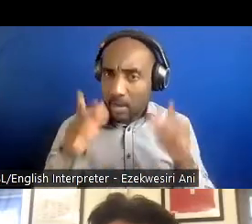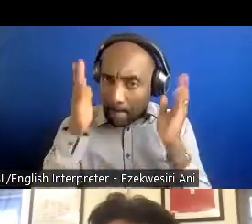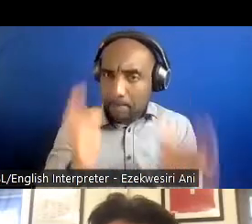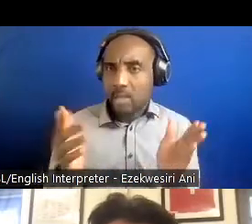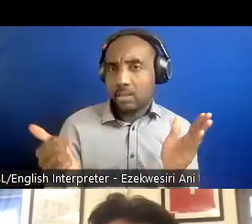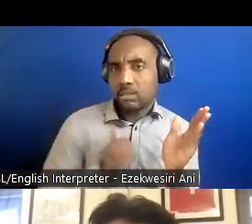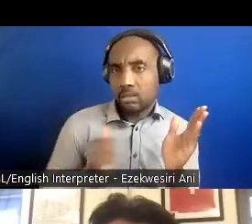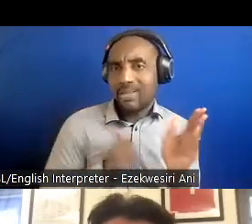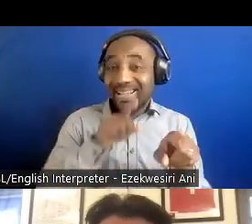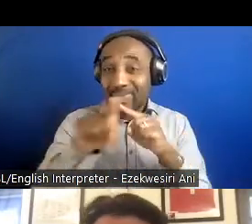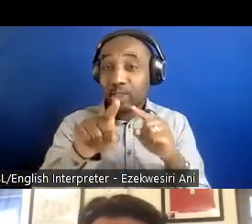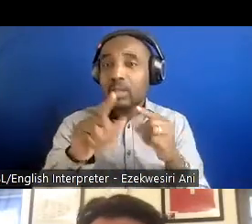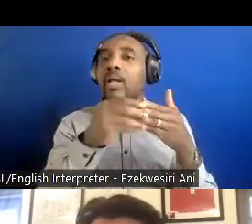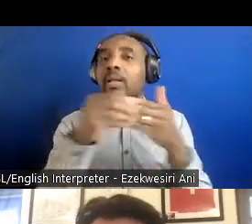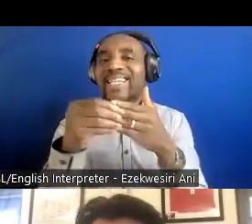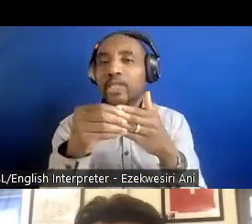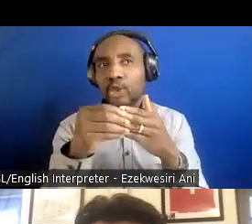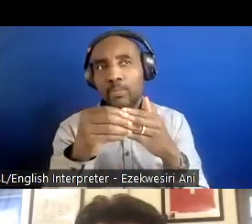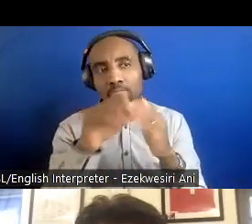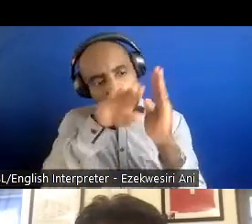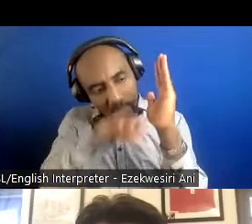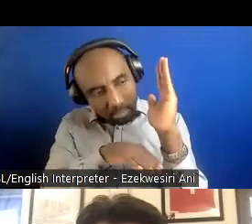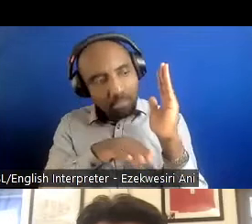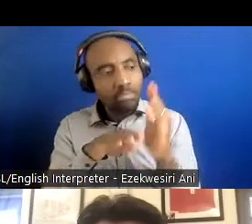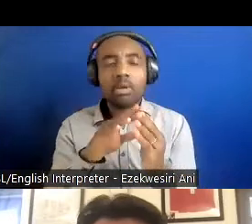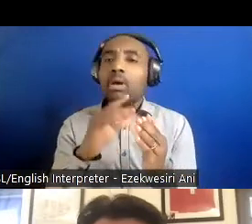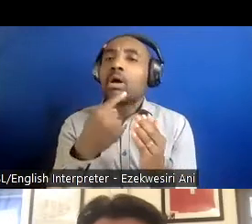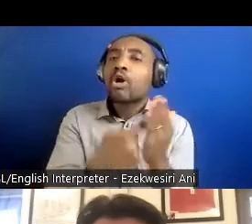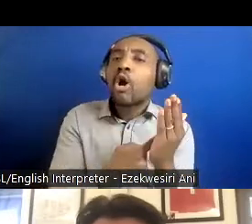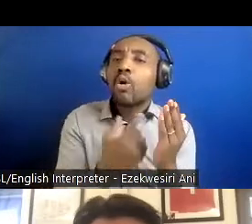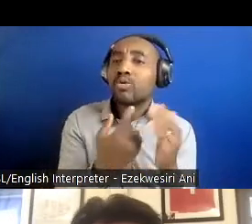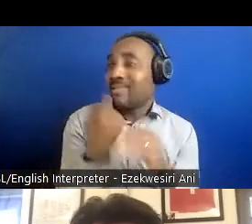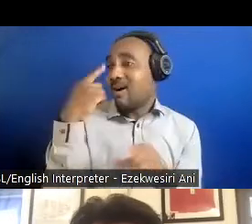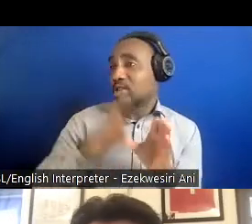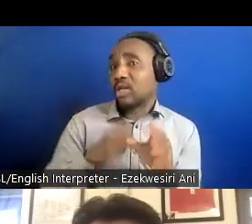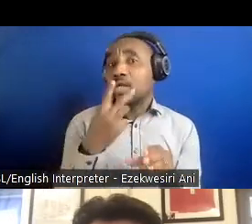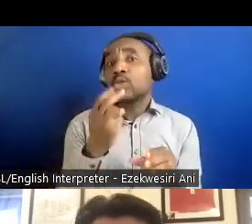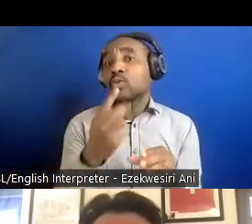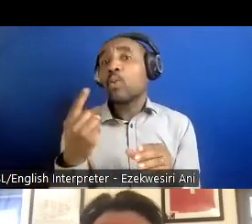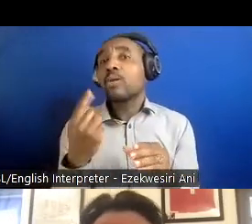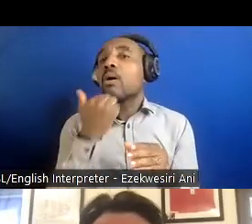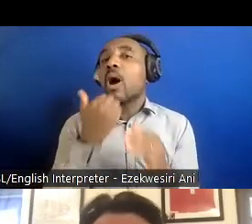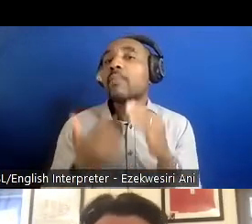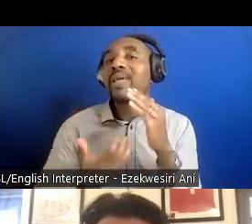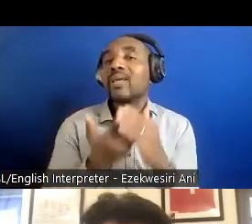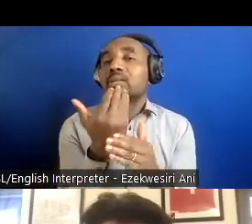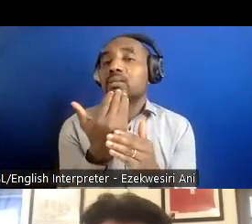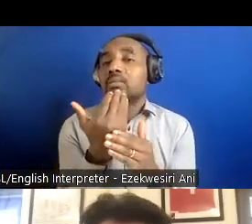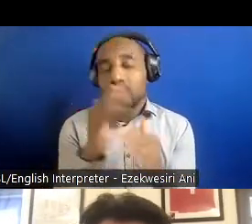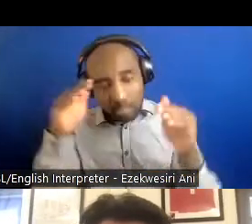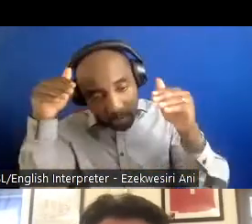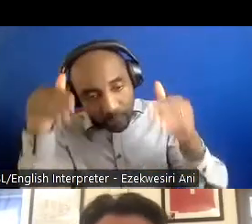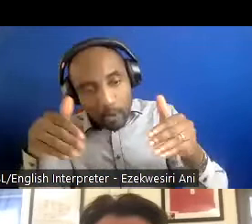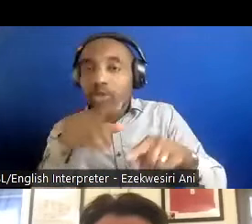leadership. The Code was updated last year, and it places an increased focus on diversity in